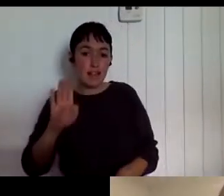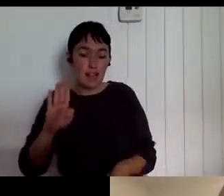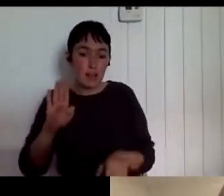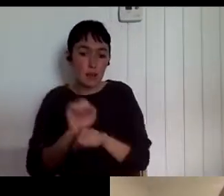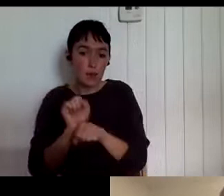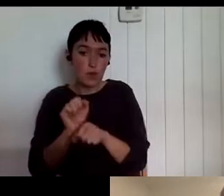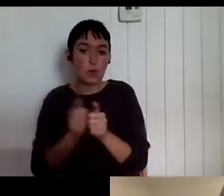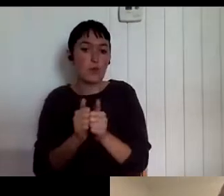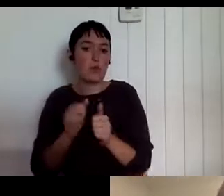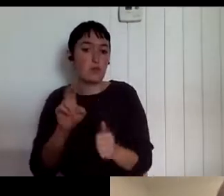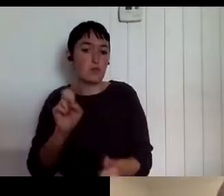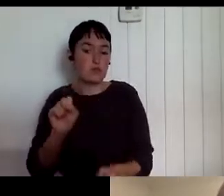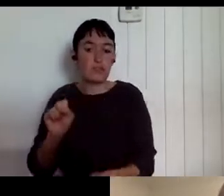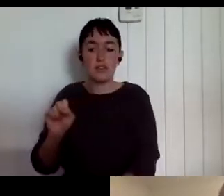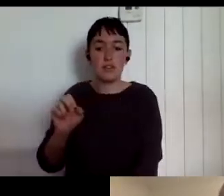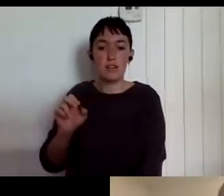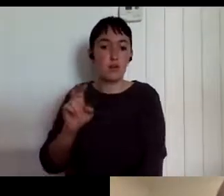UC Berkeley. I worked at a national lab.